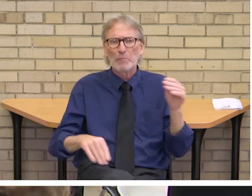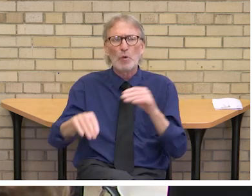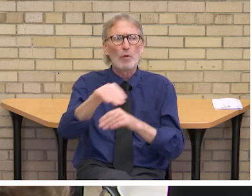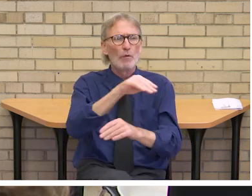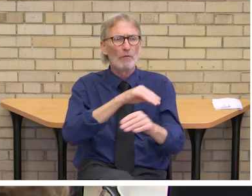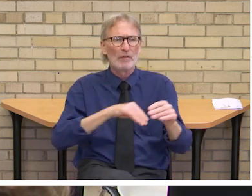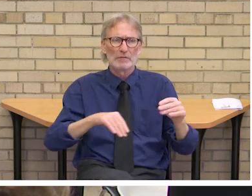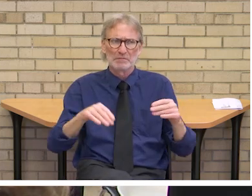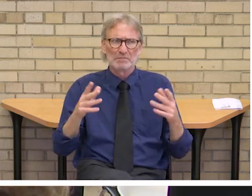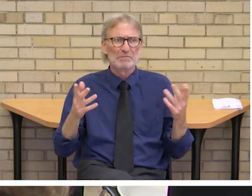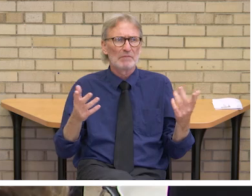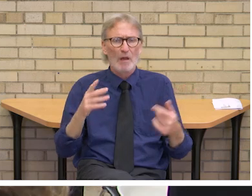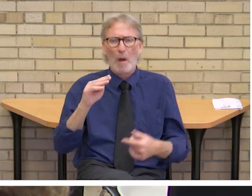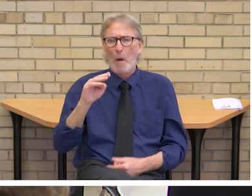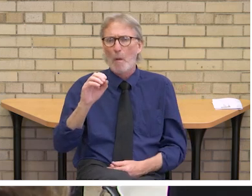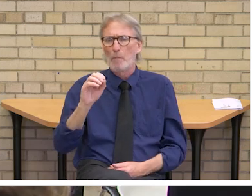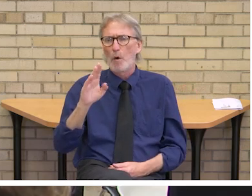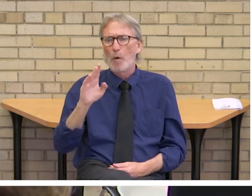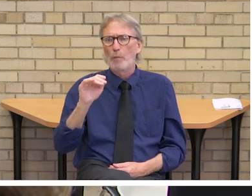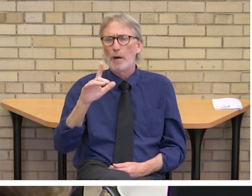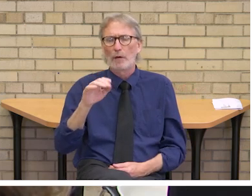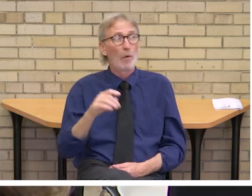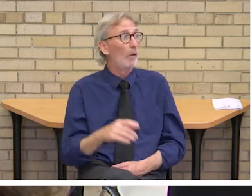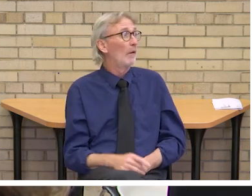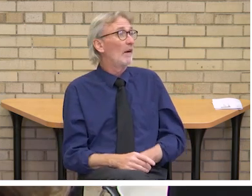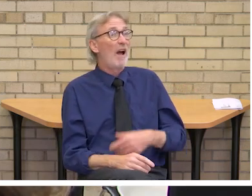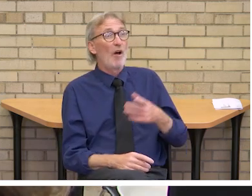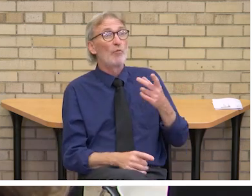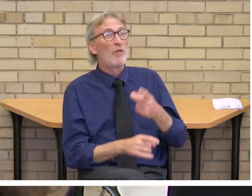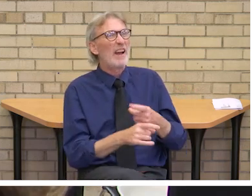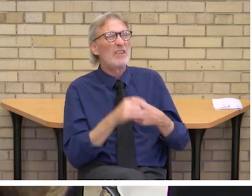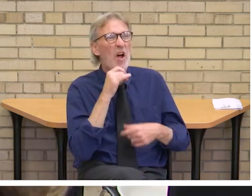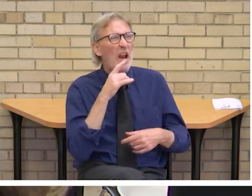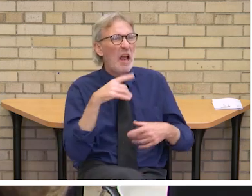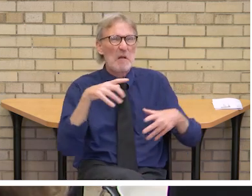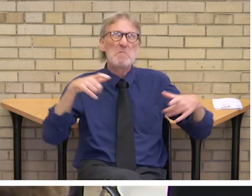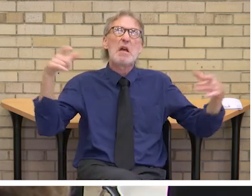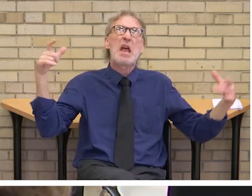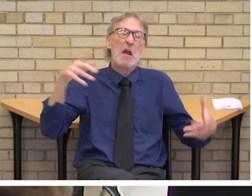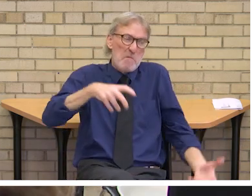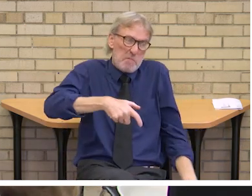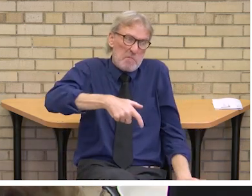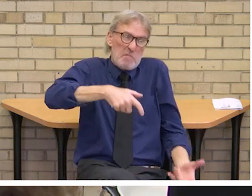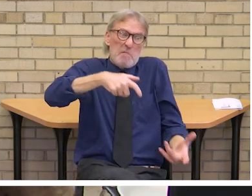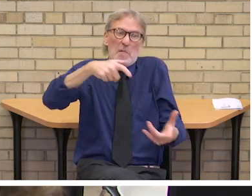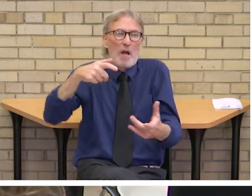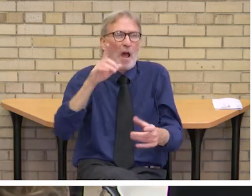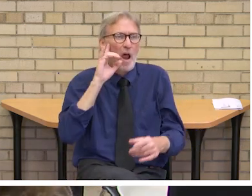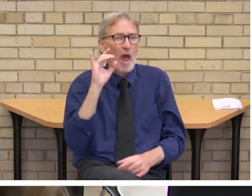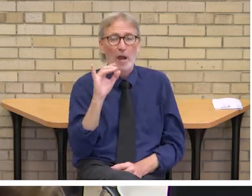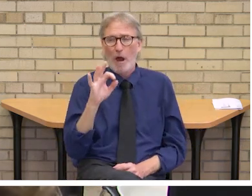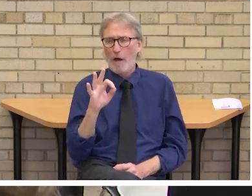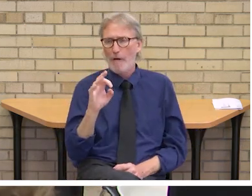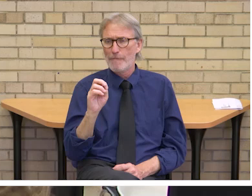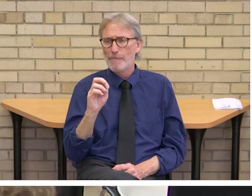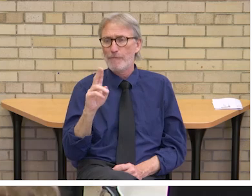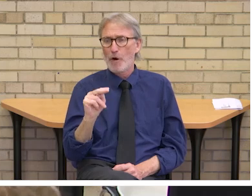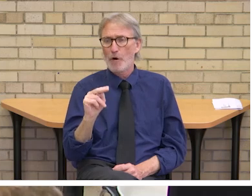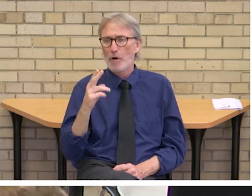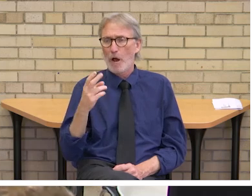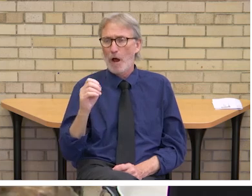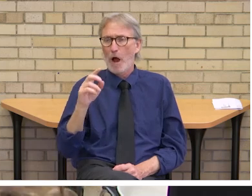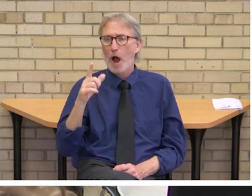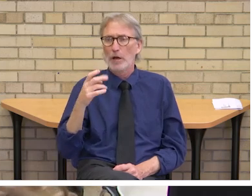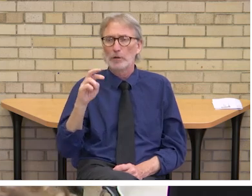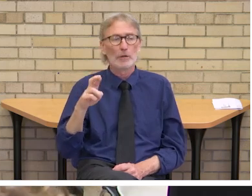be moved around. Nothing like was used on Junction Hollow for lifting those beams. No. These will be